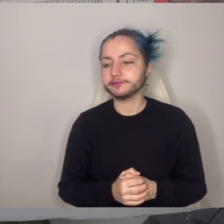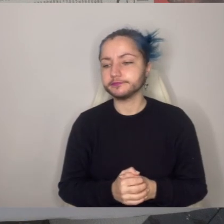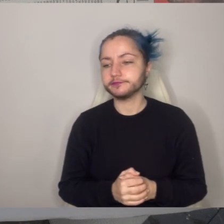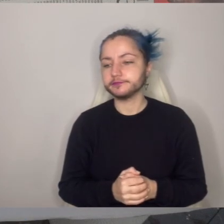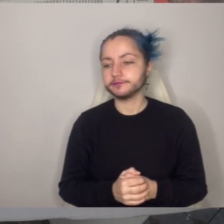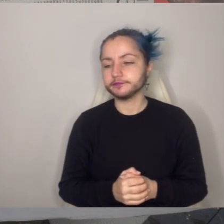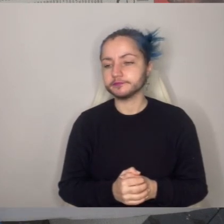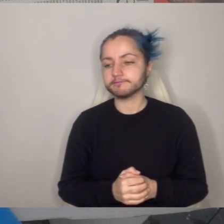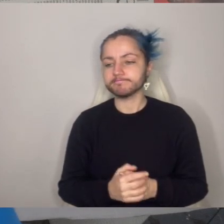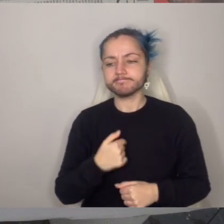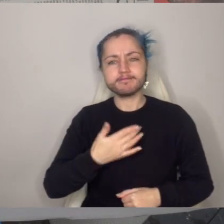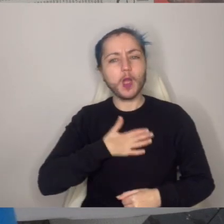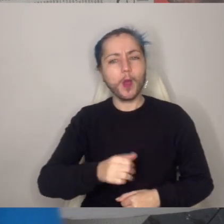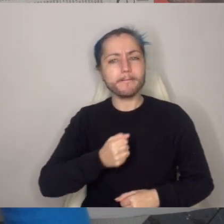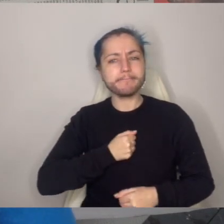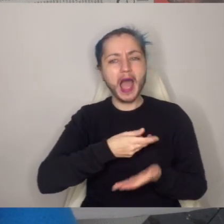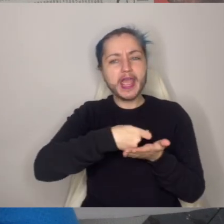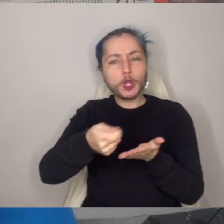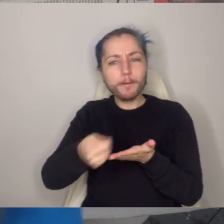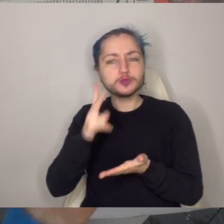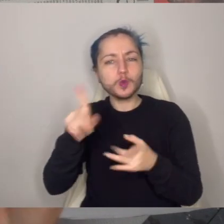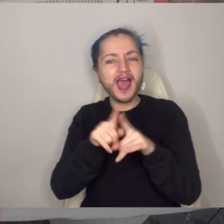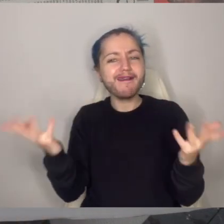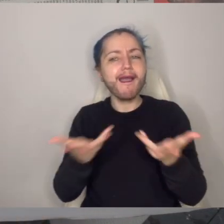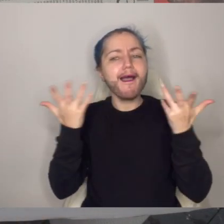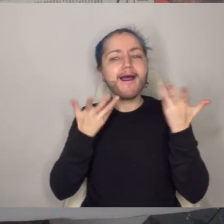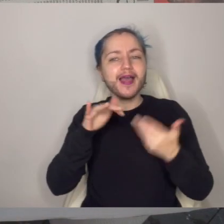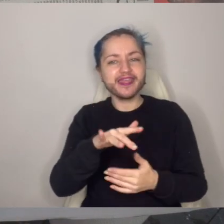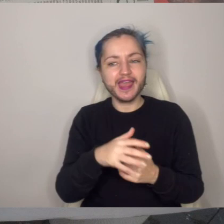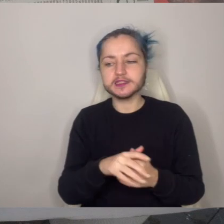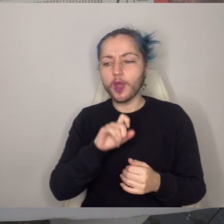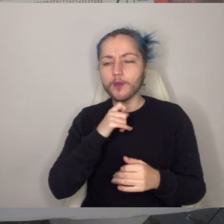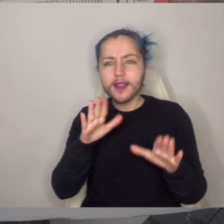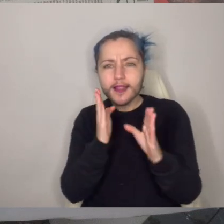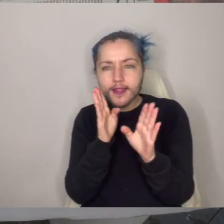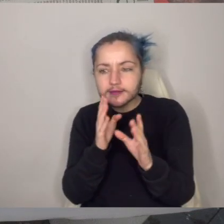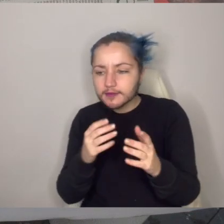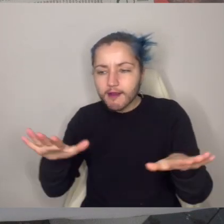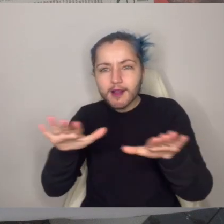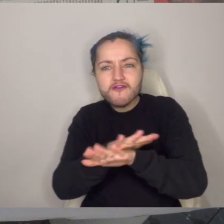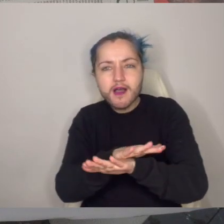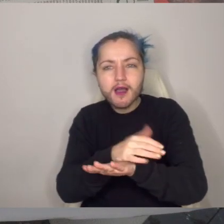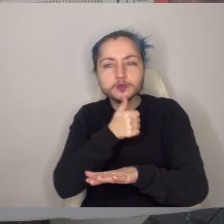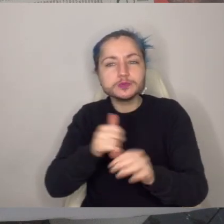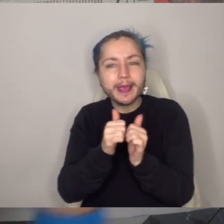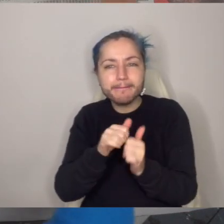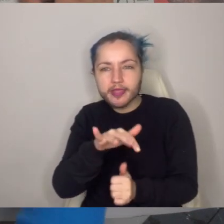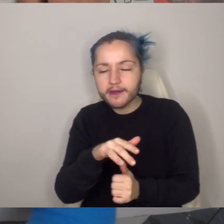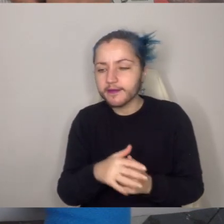And I want my compost to look as if some air is coming into it, so I'm just going to mask a little bit with a bit of paper